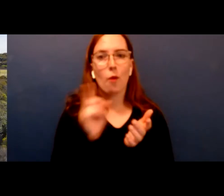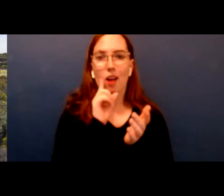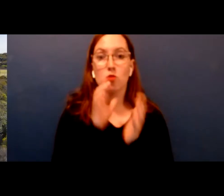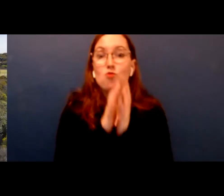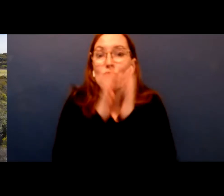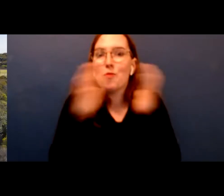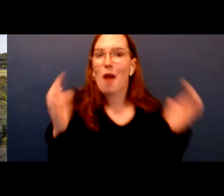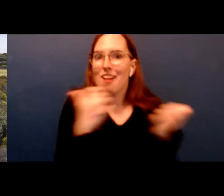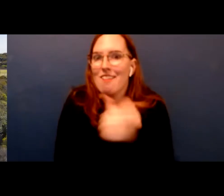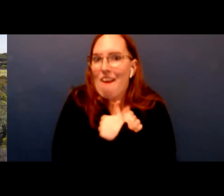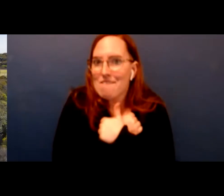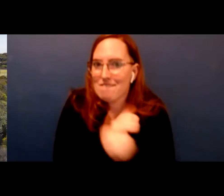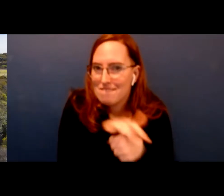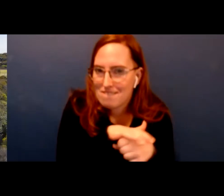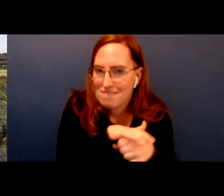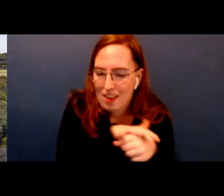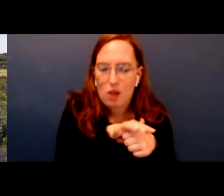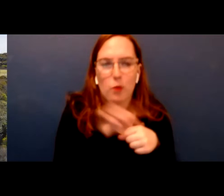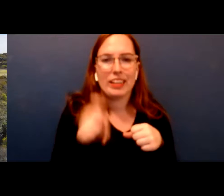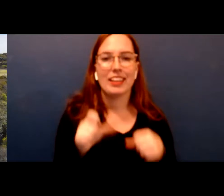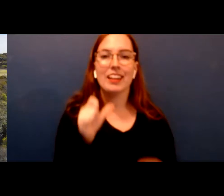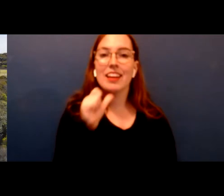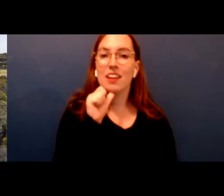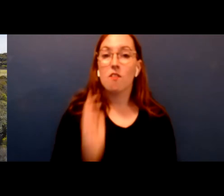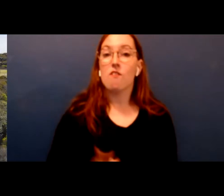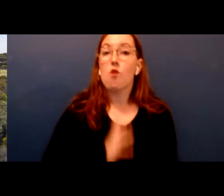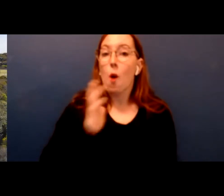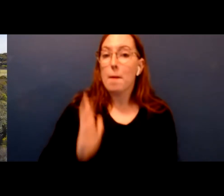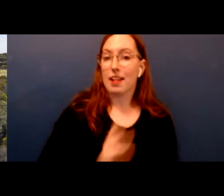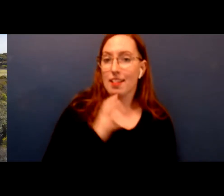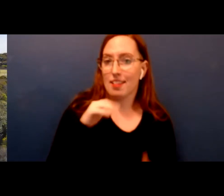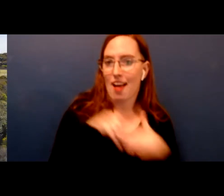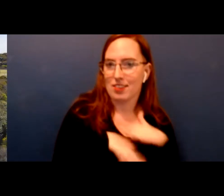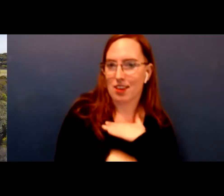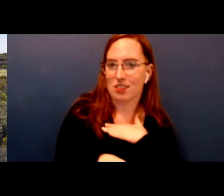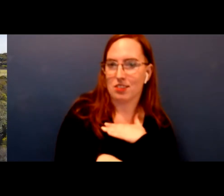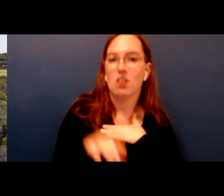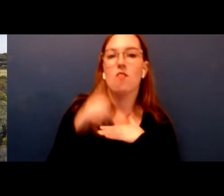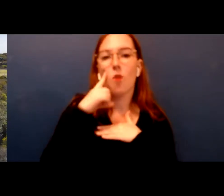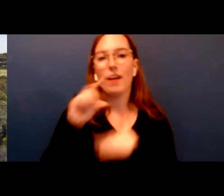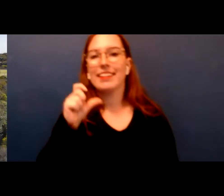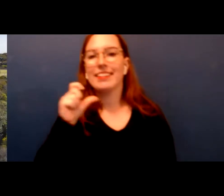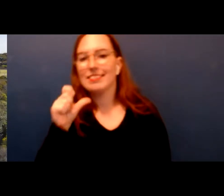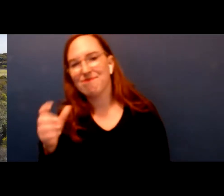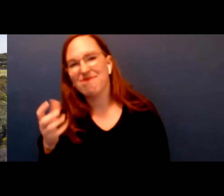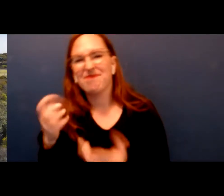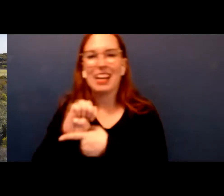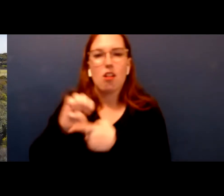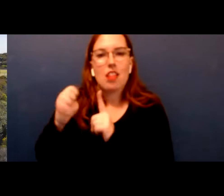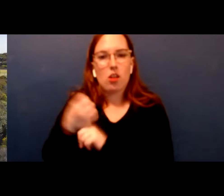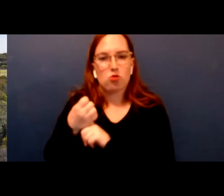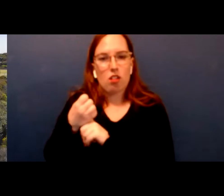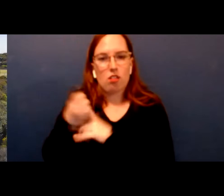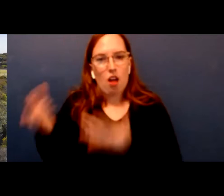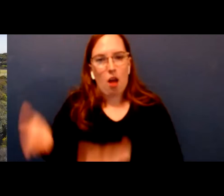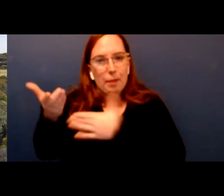formal access so we can have that informal or ecological uplift adjacent to it. So the idea of formalizing some of